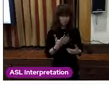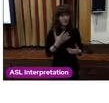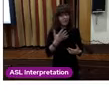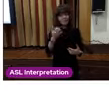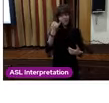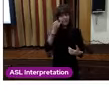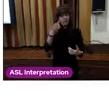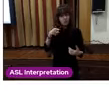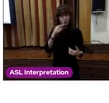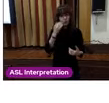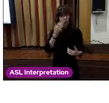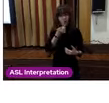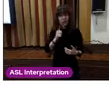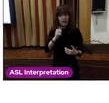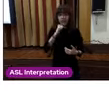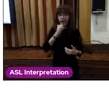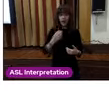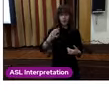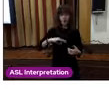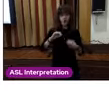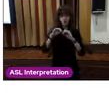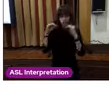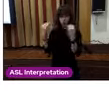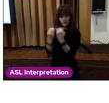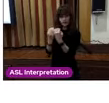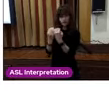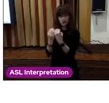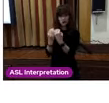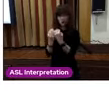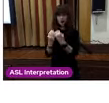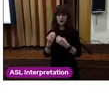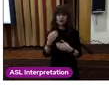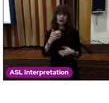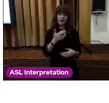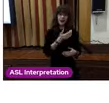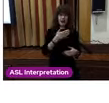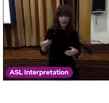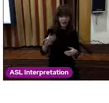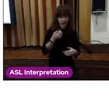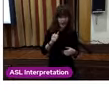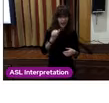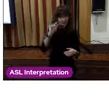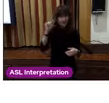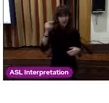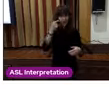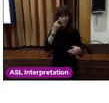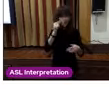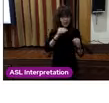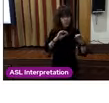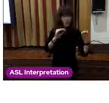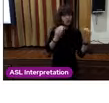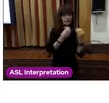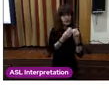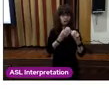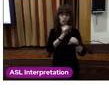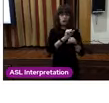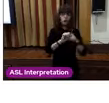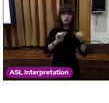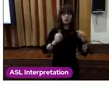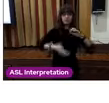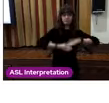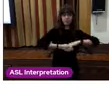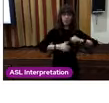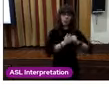of a nonprofit organization, if you know of a government adjacent organization, or even if it's not an organization, if you know